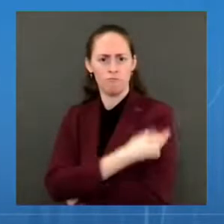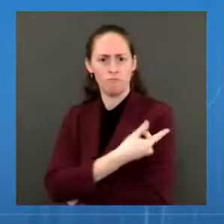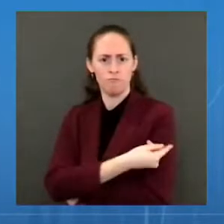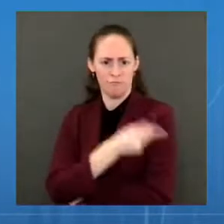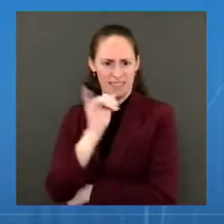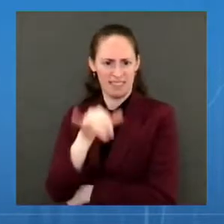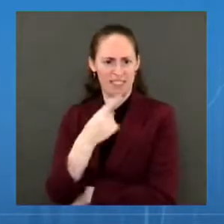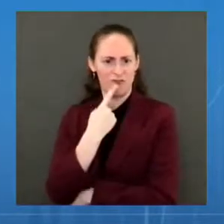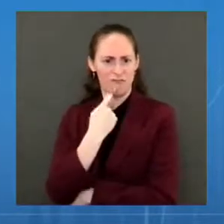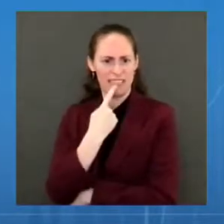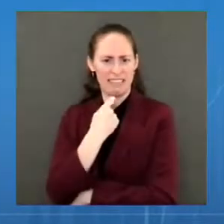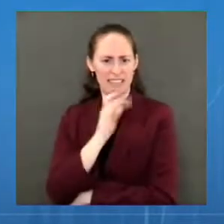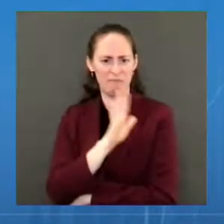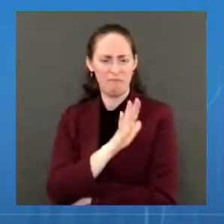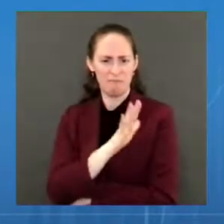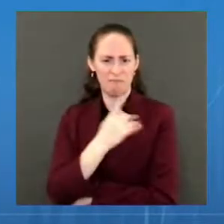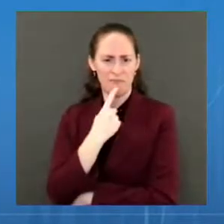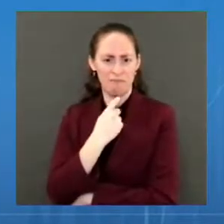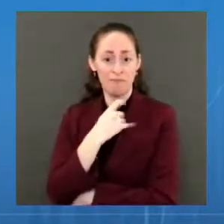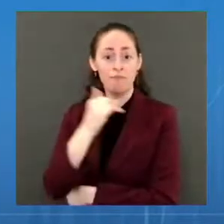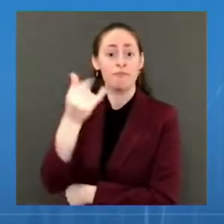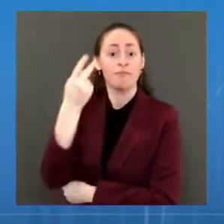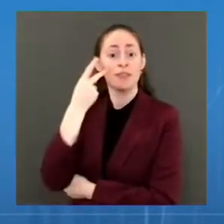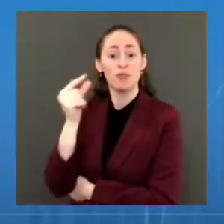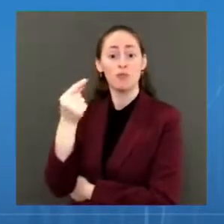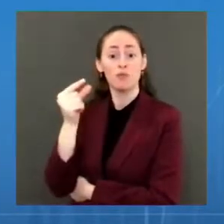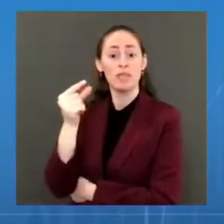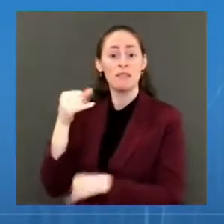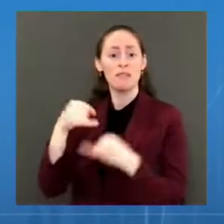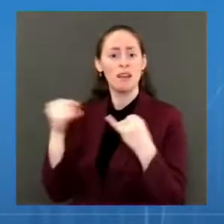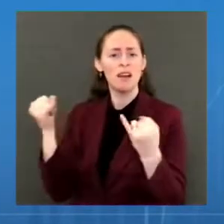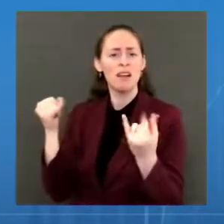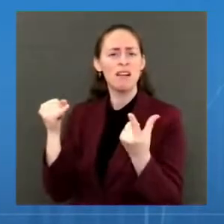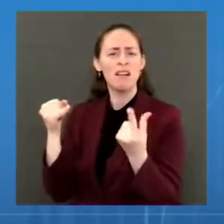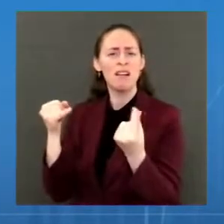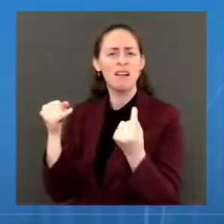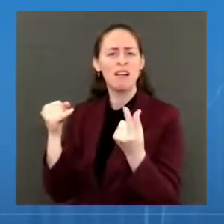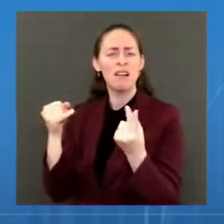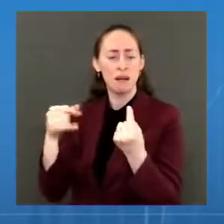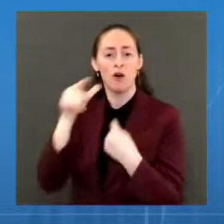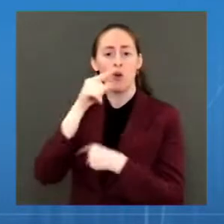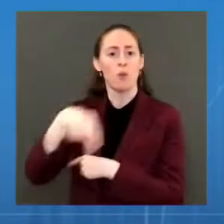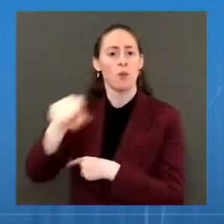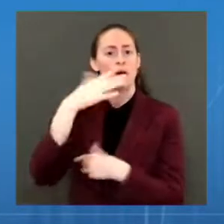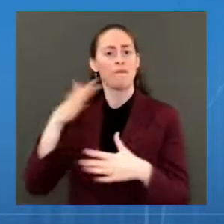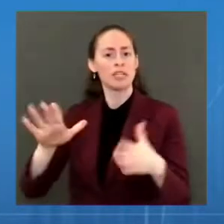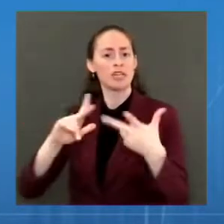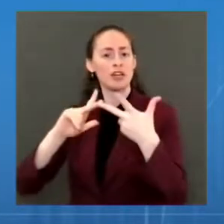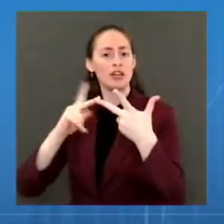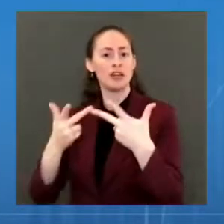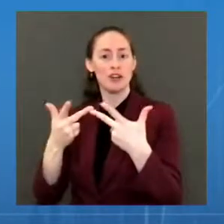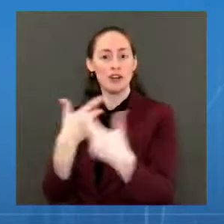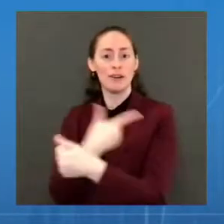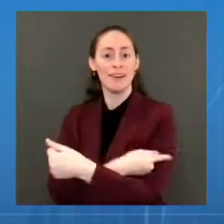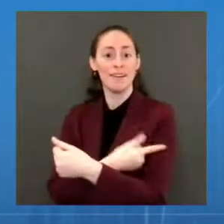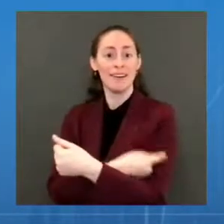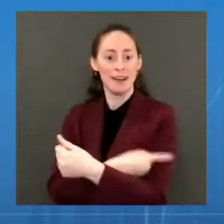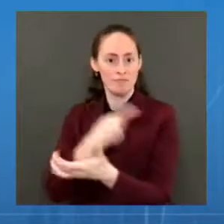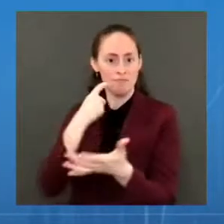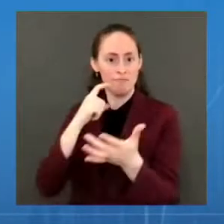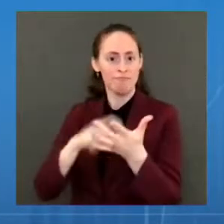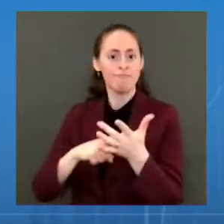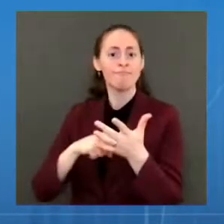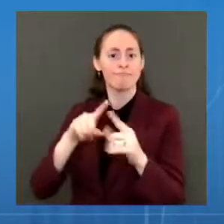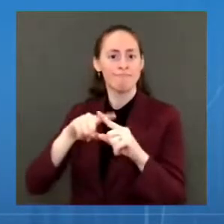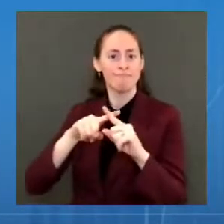cumulative incidence is after 3 doses. There is no doubt what the efficacy and